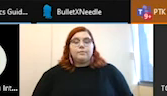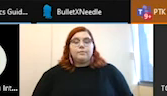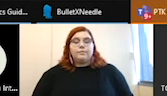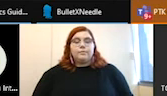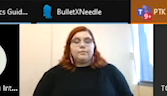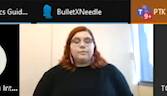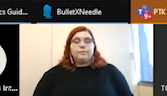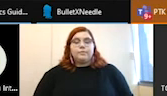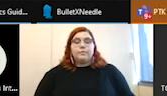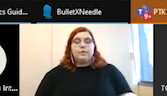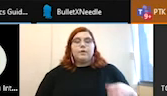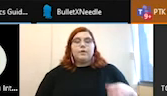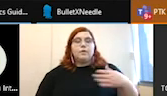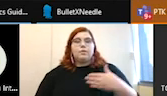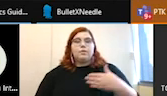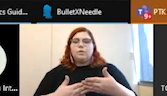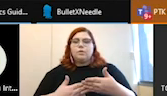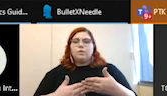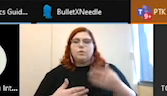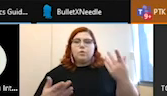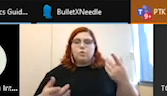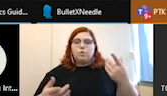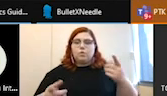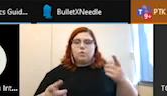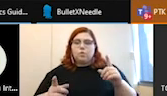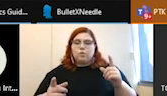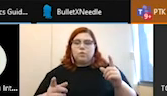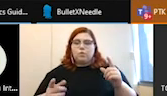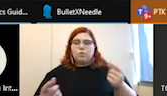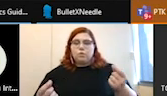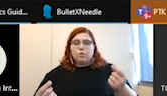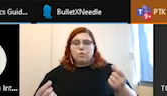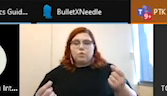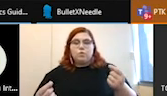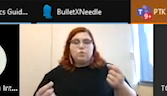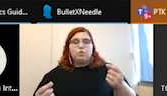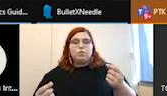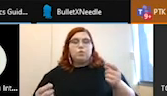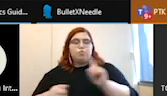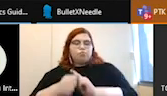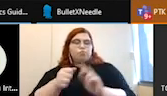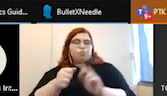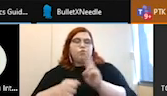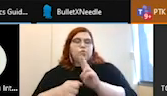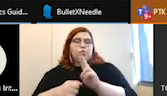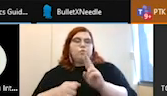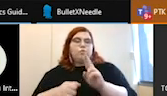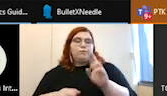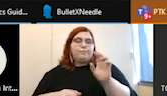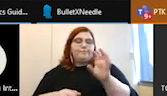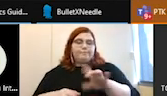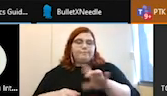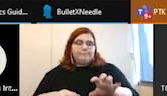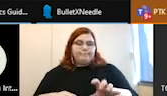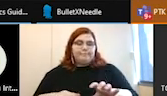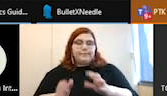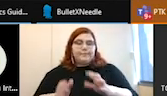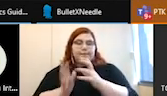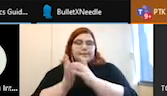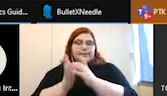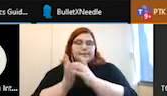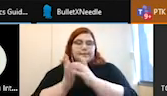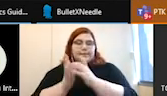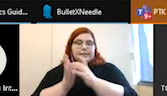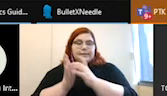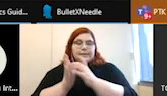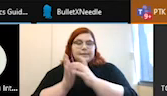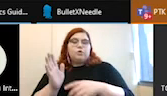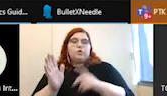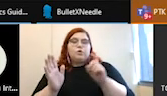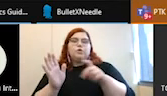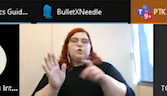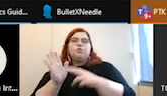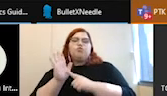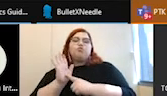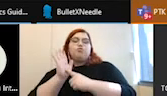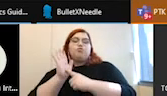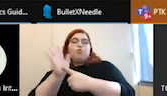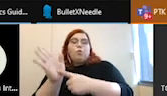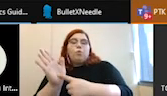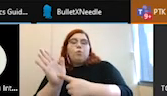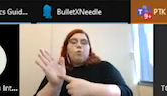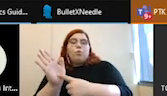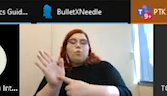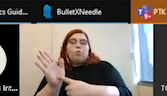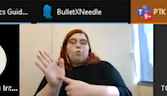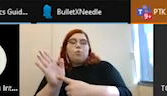And we are going to use this text should show a, let's